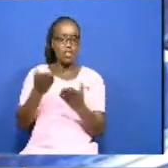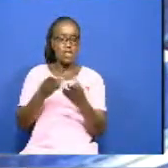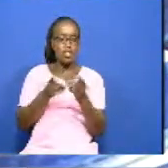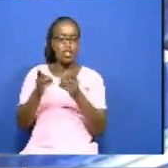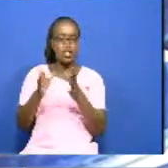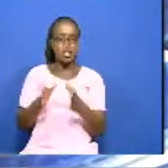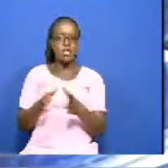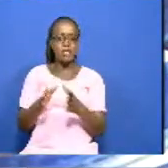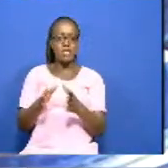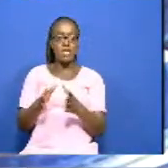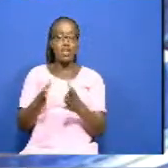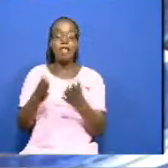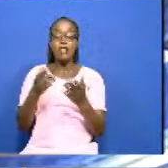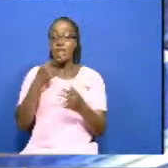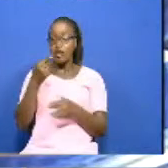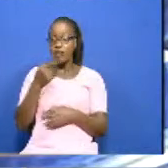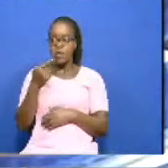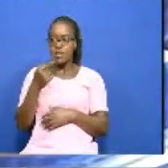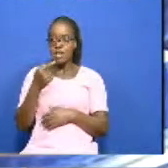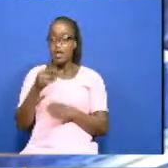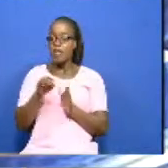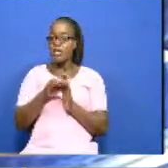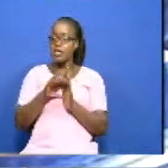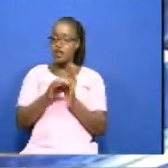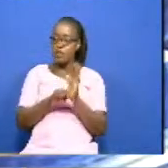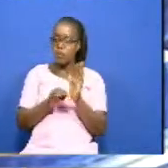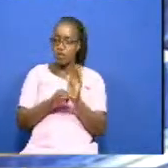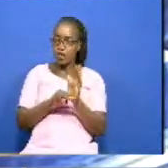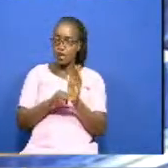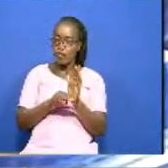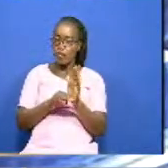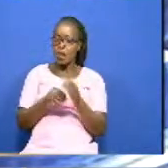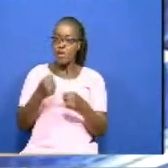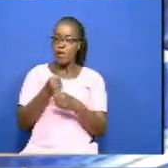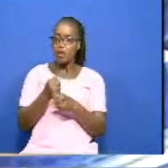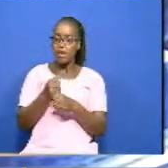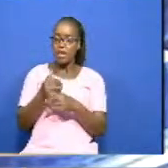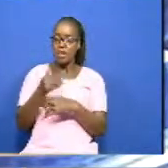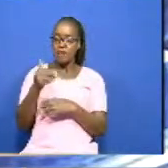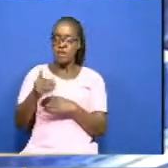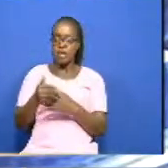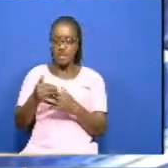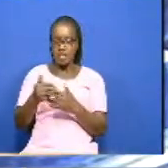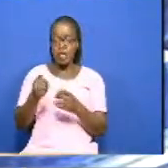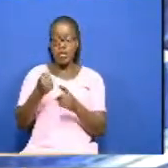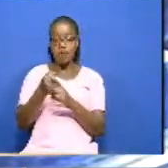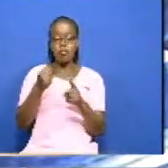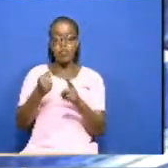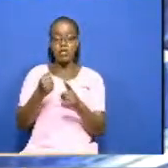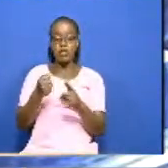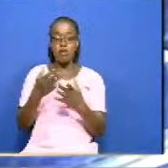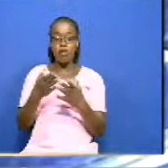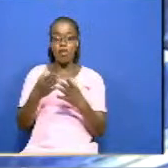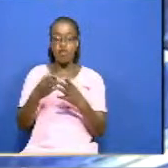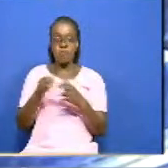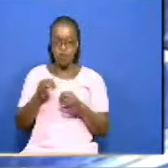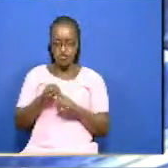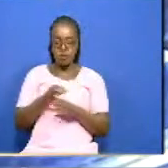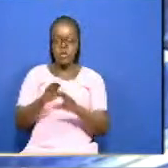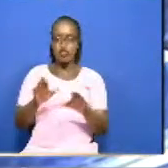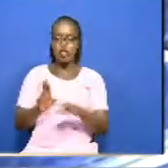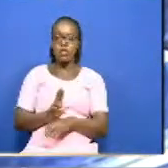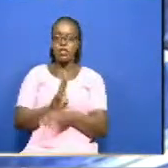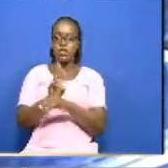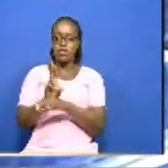Joseph Letunyoi, mentioned the program was prompted after studies showing the impact of overgrazing compromised the